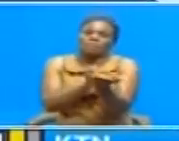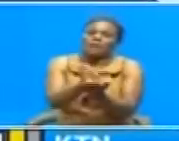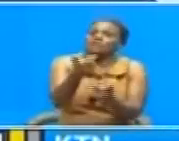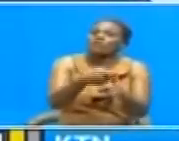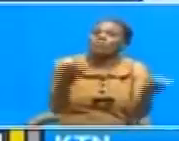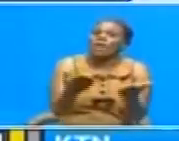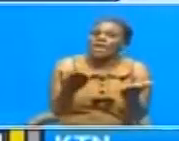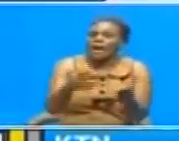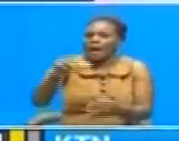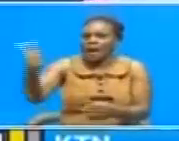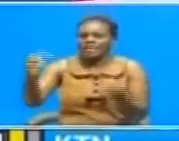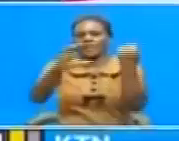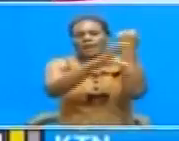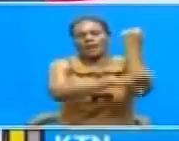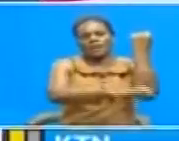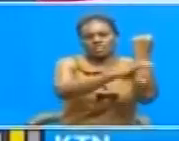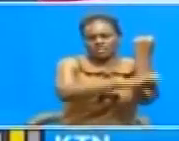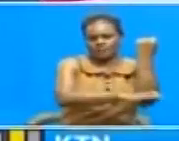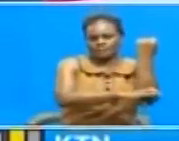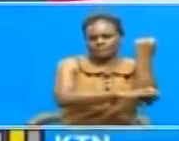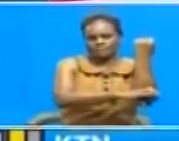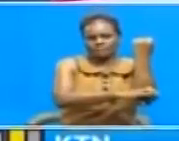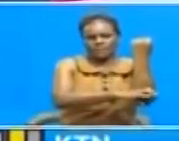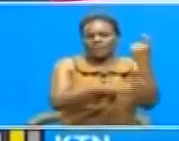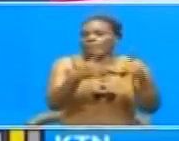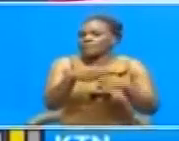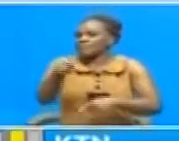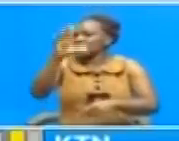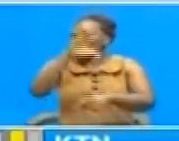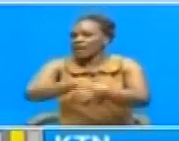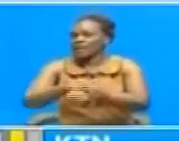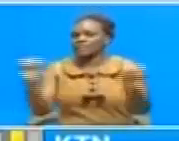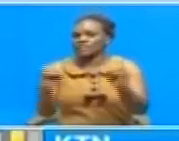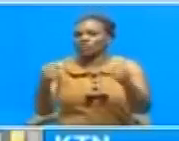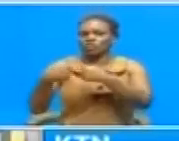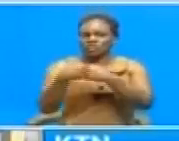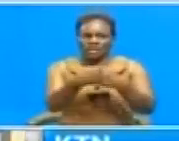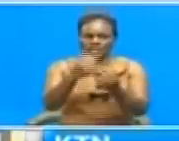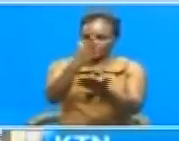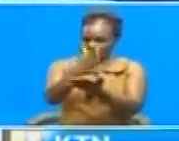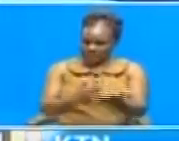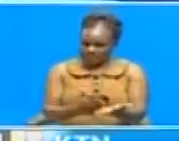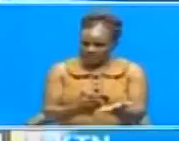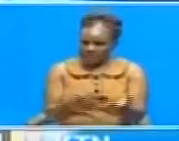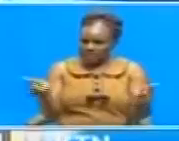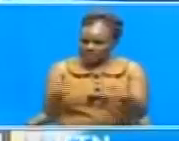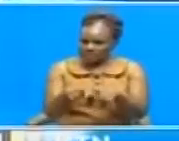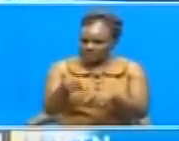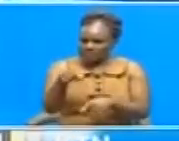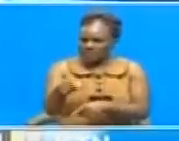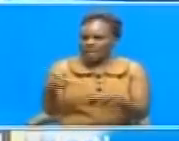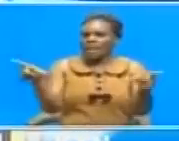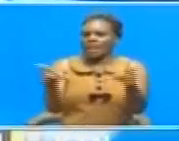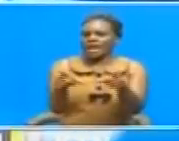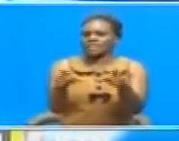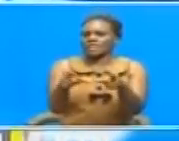through some of these money remittance providers, but it was not possible. The challenge with the sector has been the springing up of